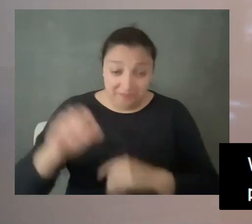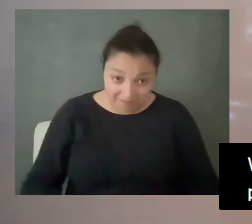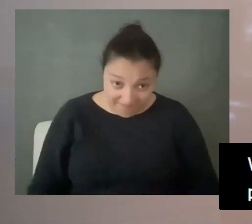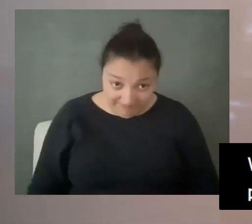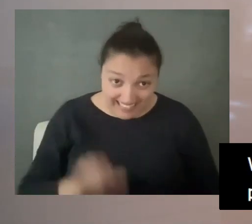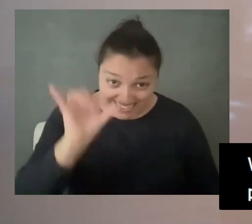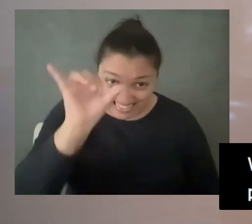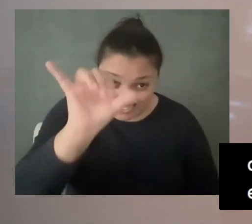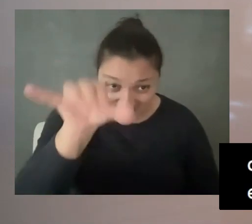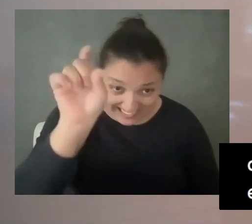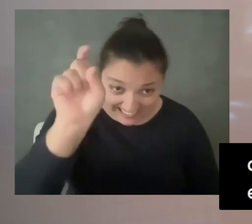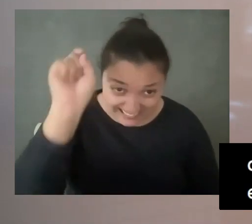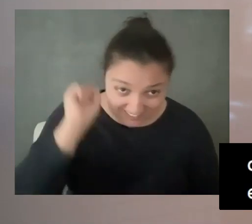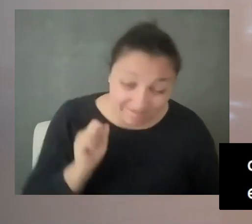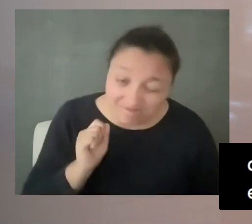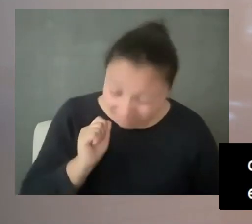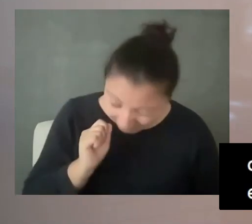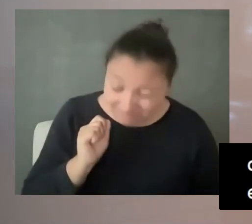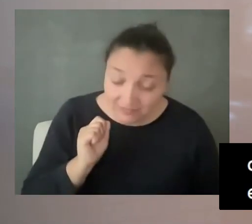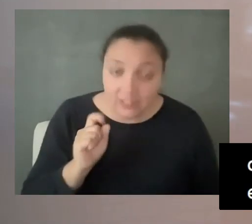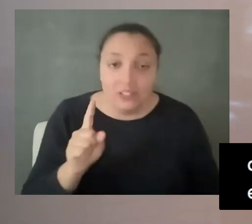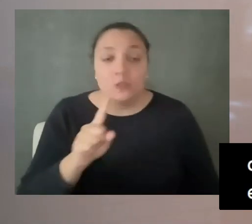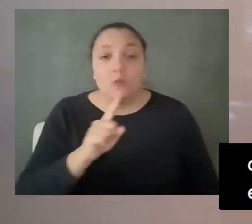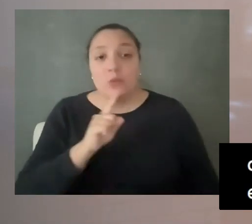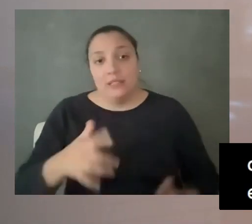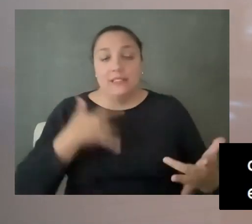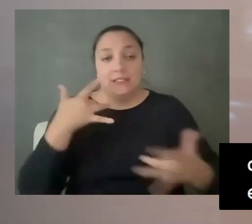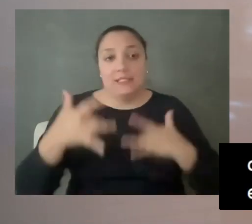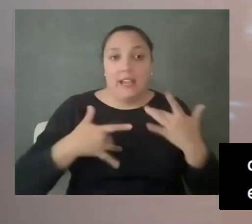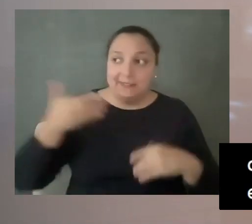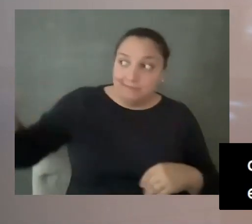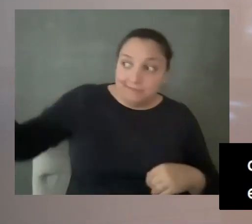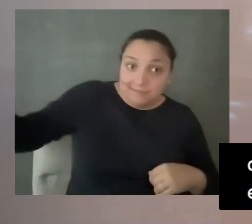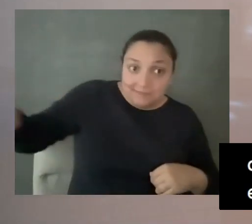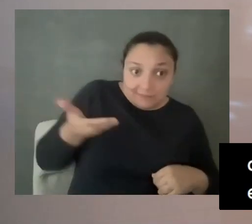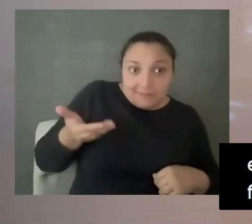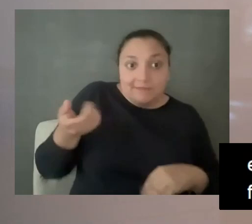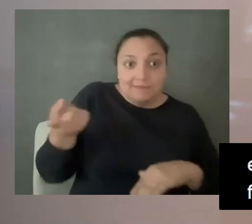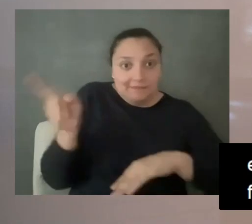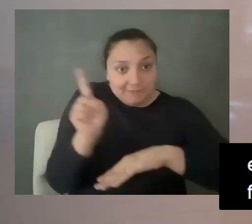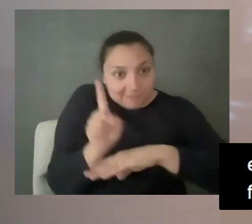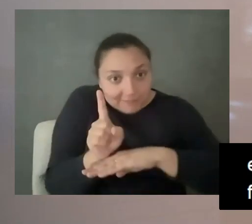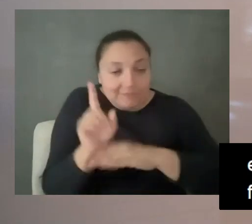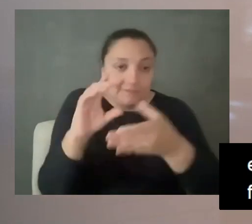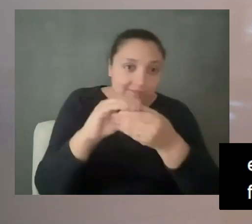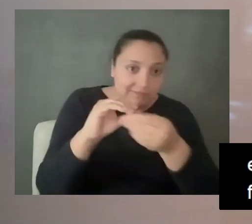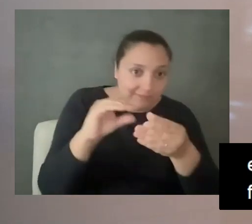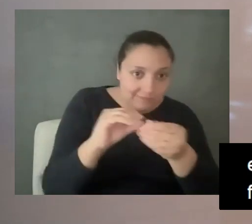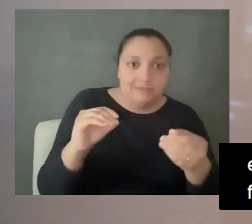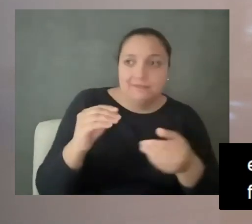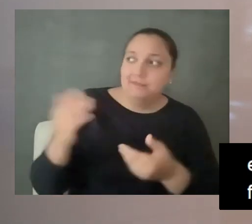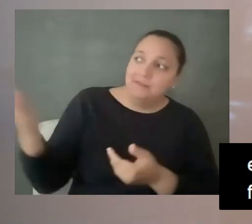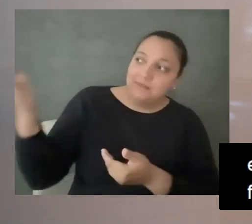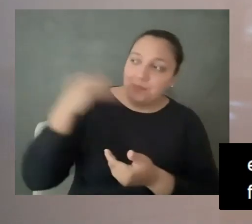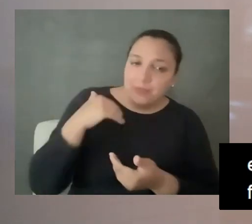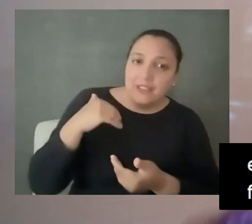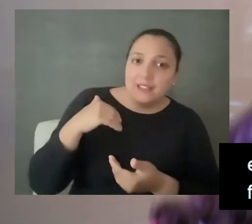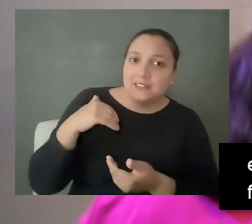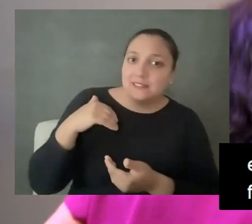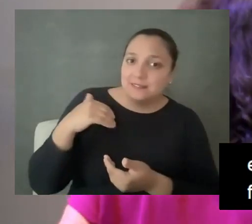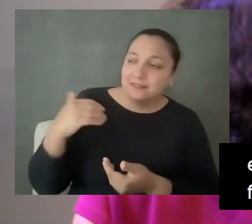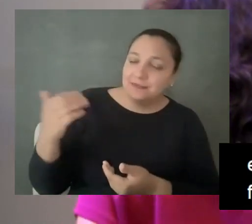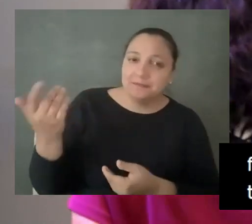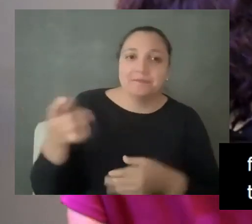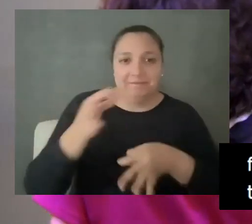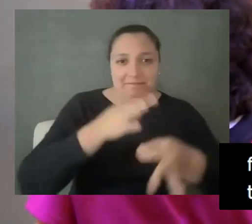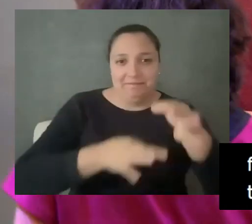need. So, I'm very happy to bring her up. Say a few words. Please come on up, Ms. Slater.